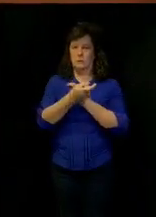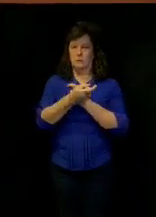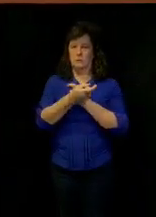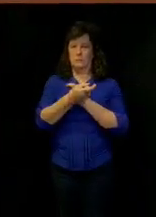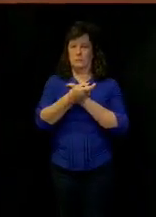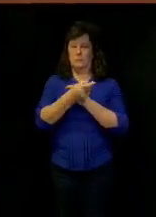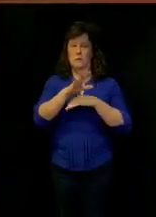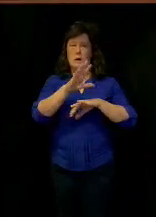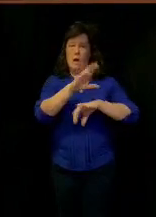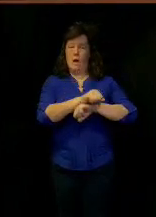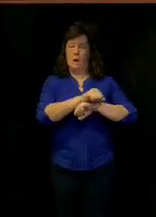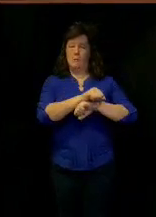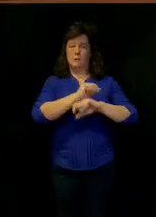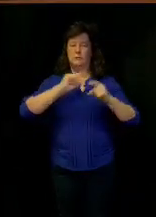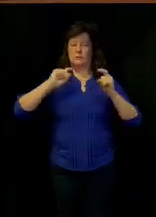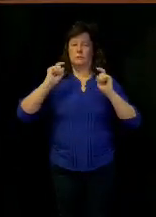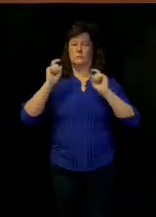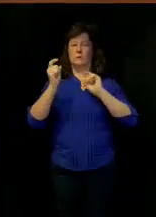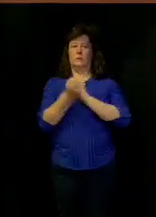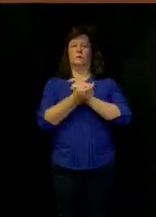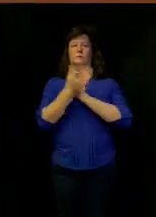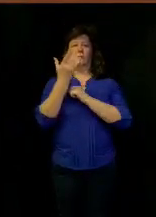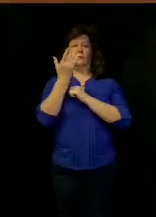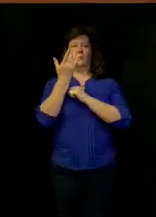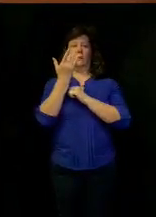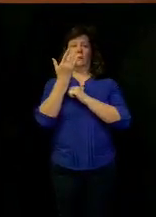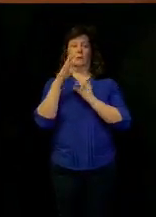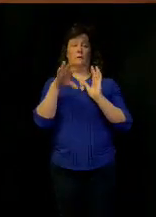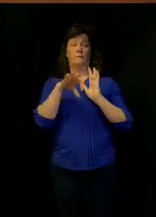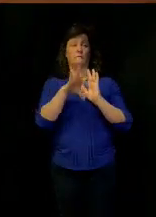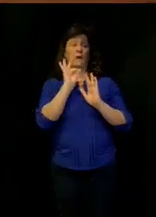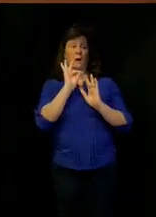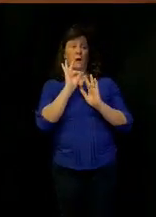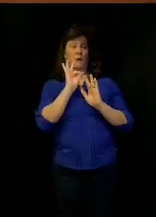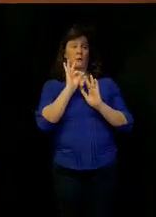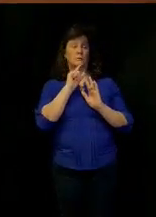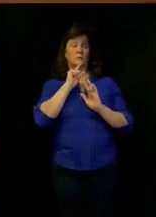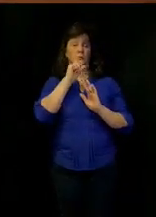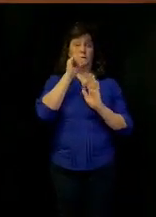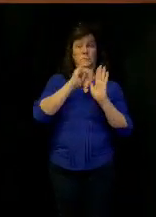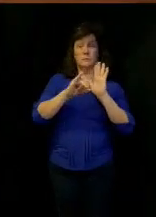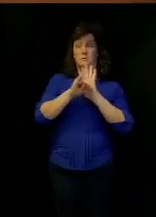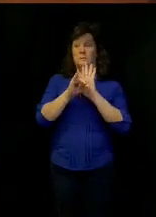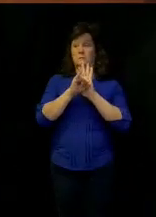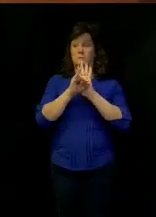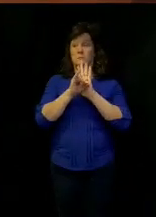and your hang-ups will start to change. Why? Because you're finding out who you are.